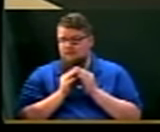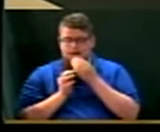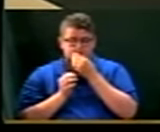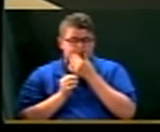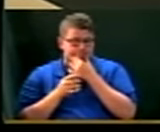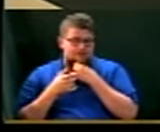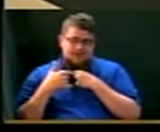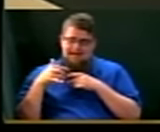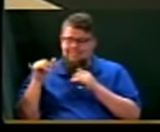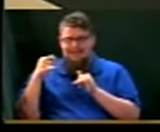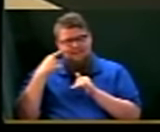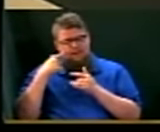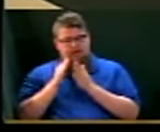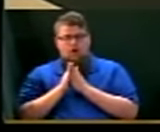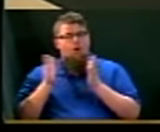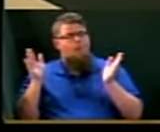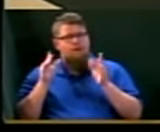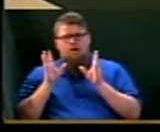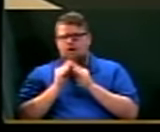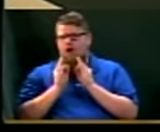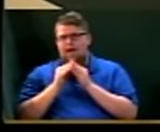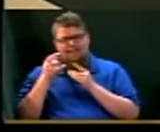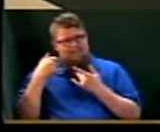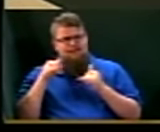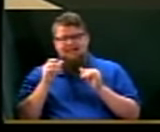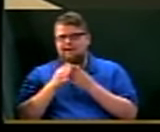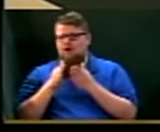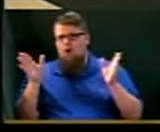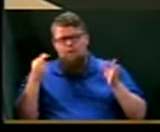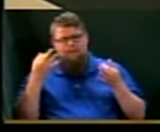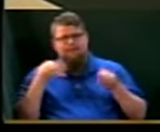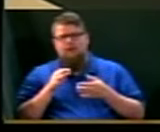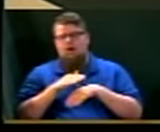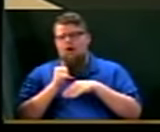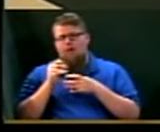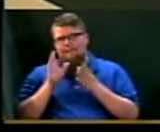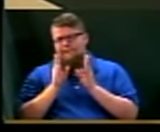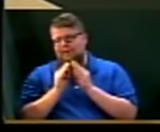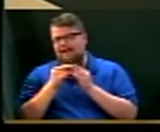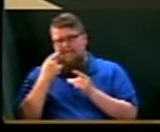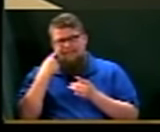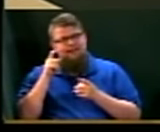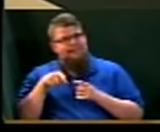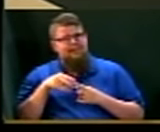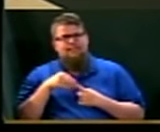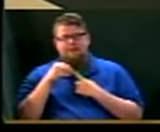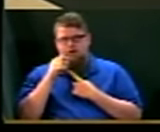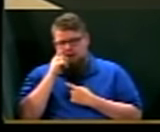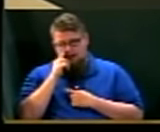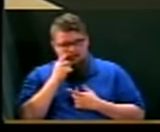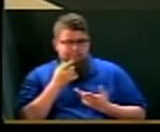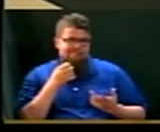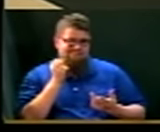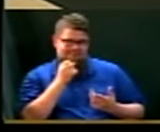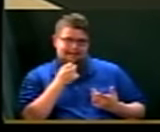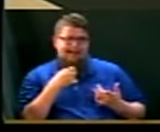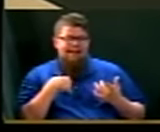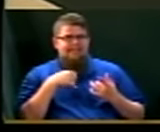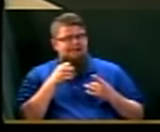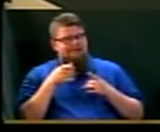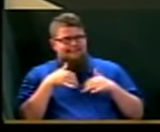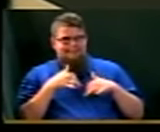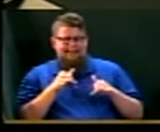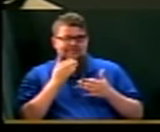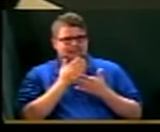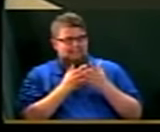special call. I'll let him roll, but I think we need a special call. Yes, Ms. Owen, yeah, unfortunately. I mean, there would still be some type